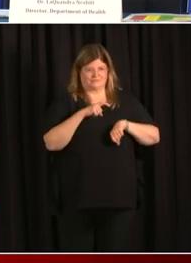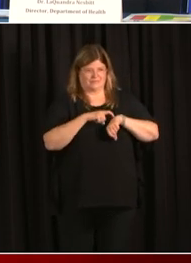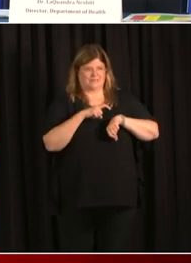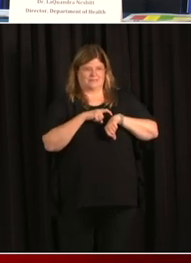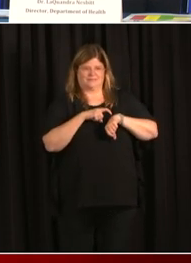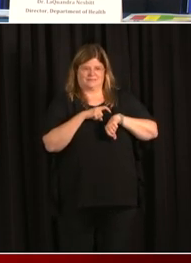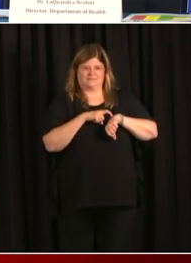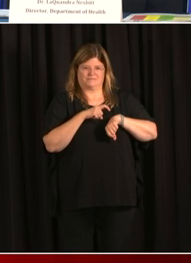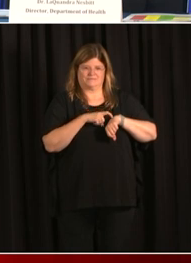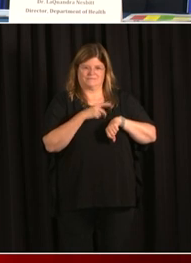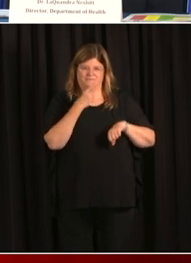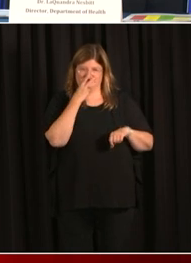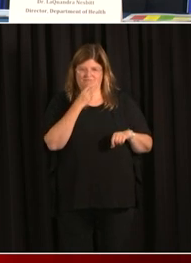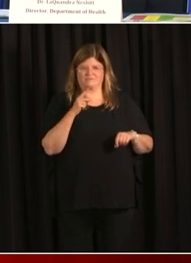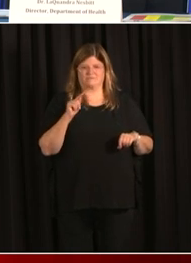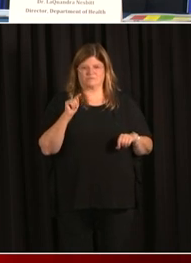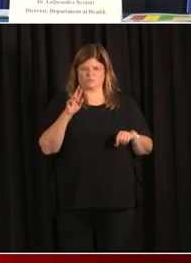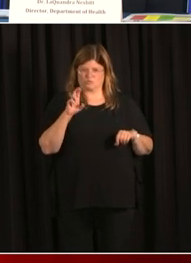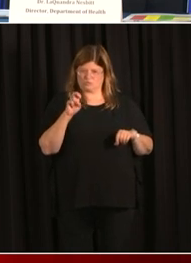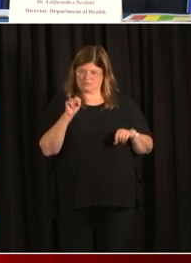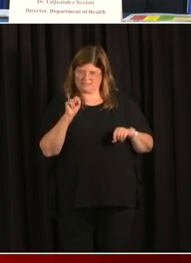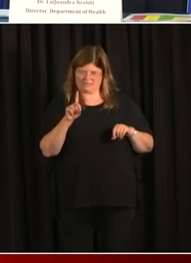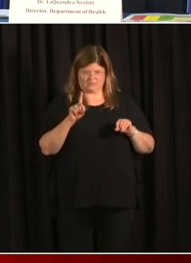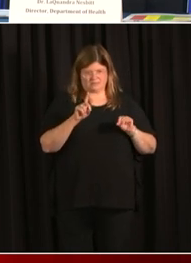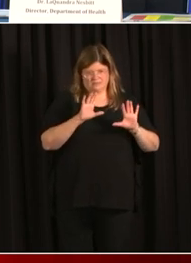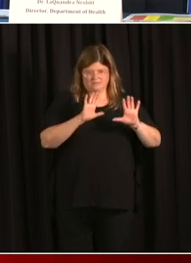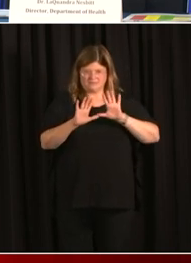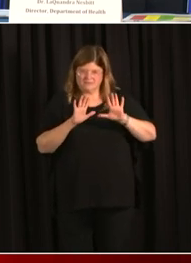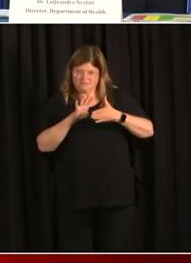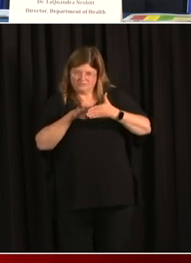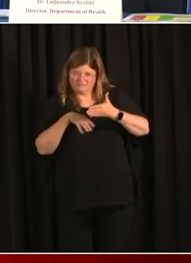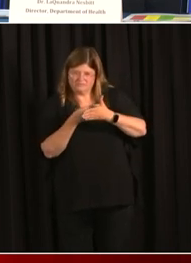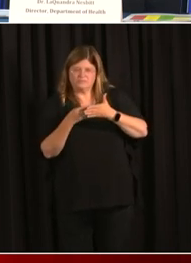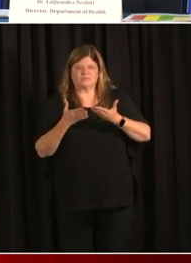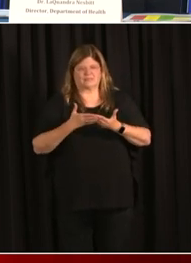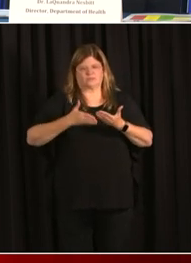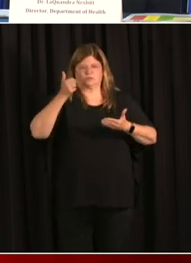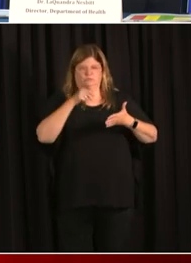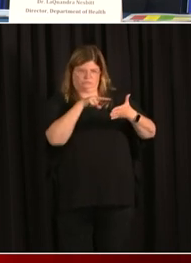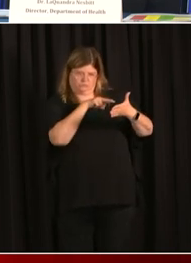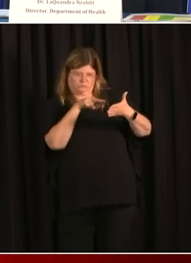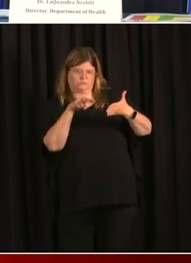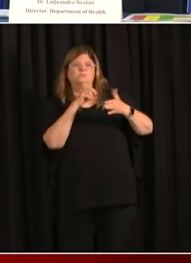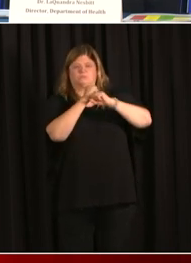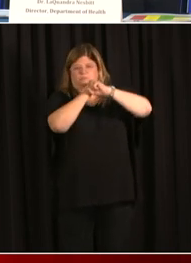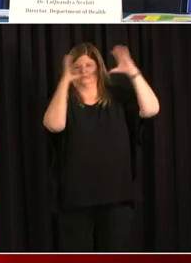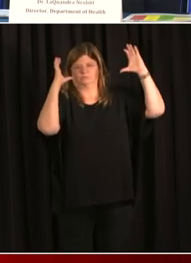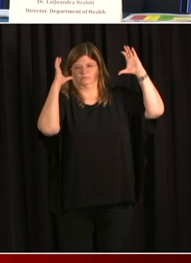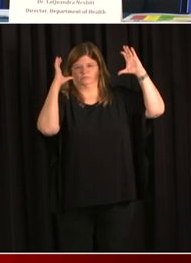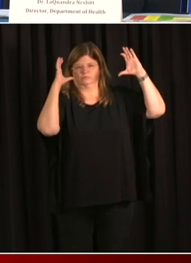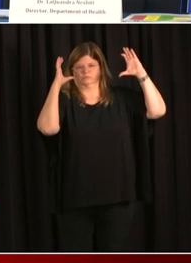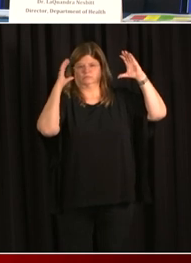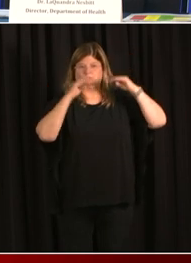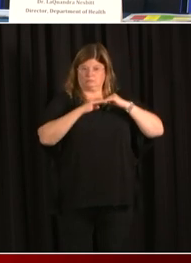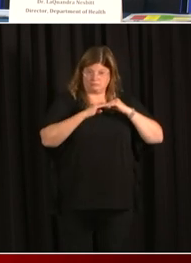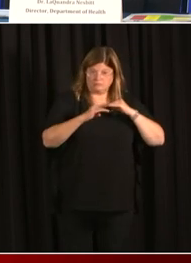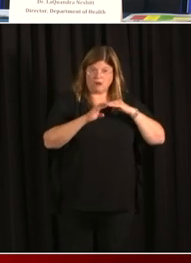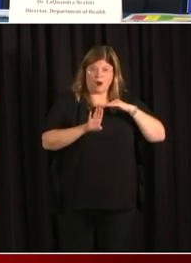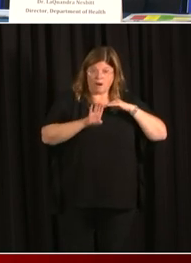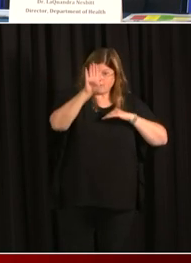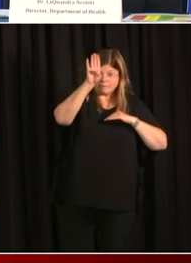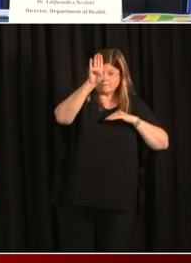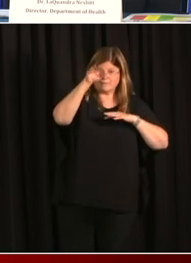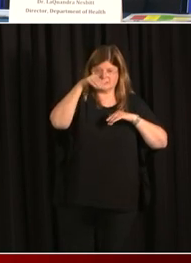metric on a trend graph, it'll be a lot easier for people to be able to see if there is a sustained decrease over a